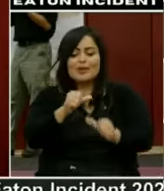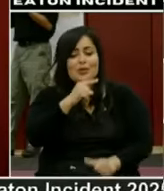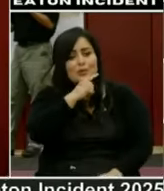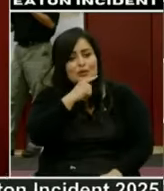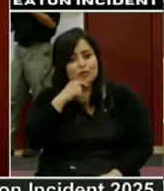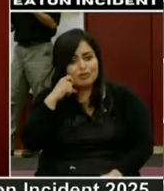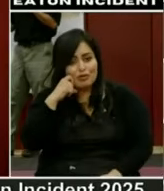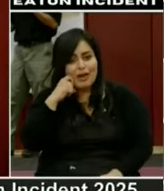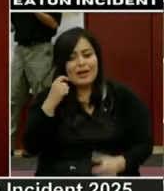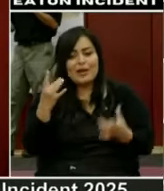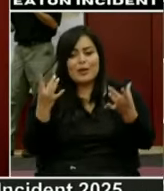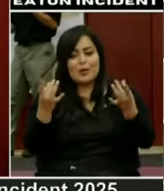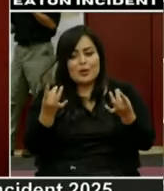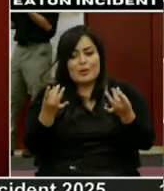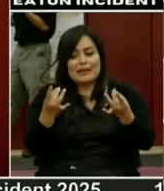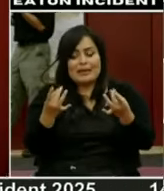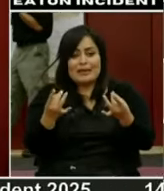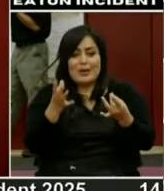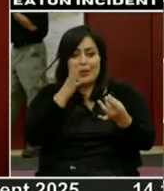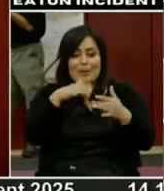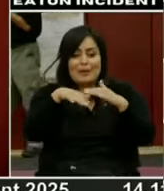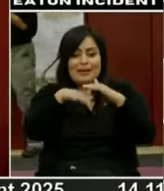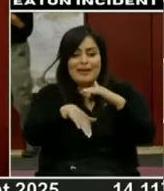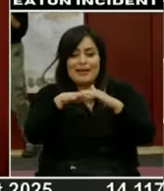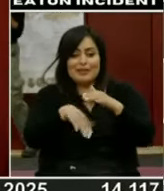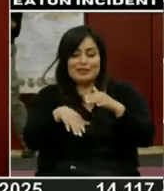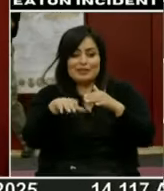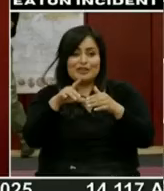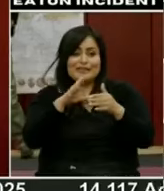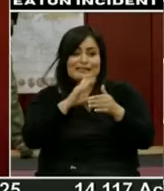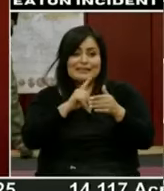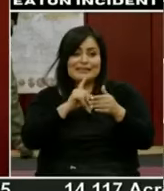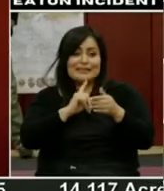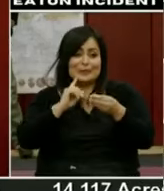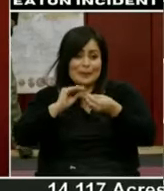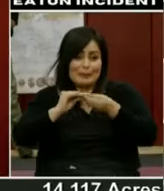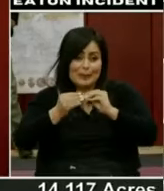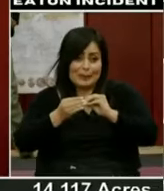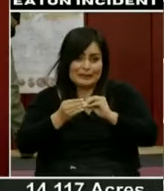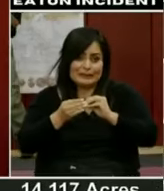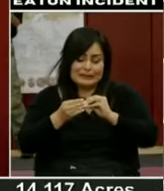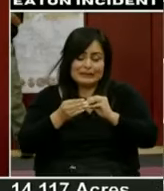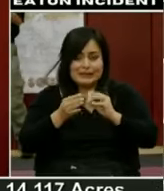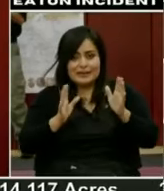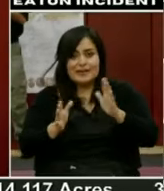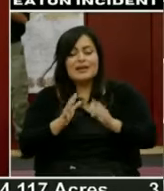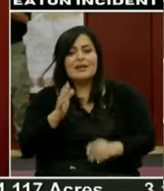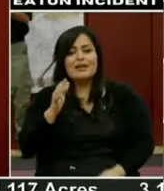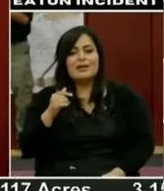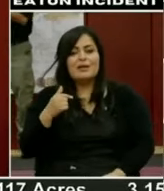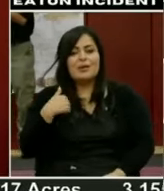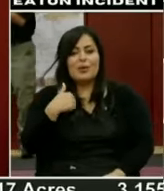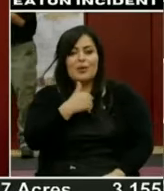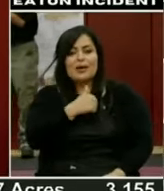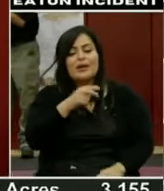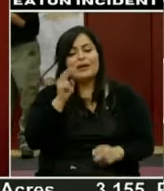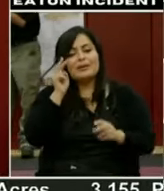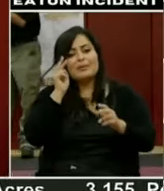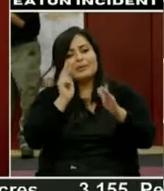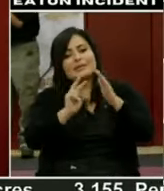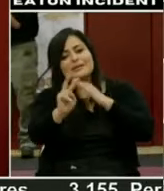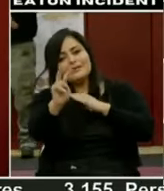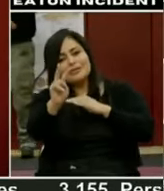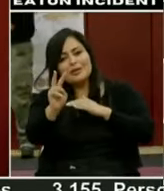going to get down into the single digits. They're running in the teens right now. We're looking at winds. We could potentially